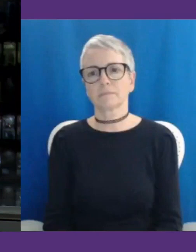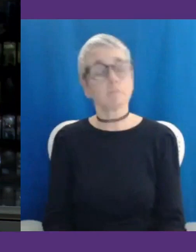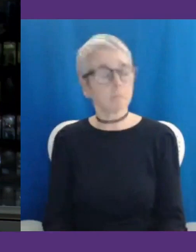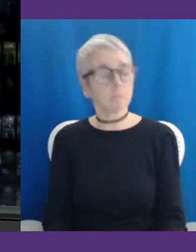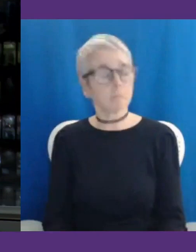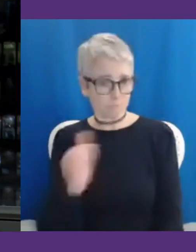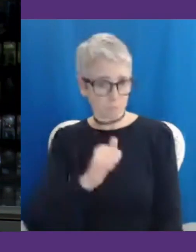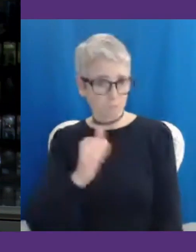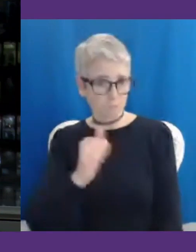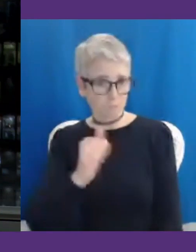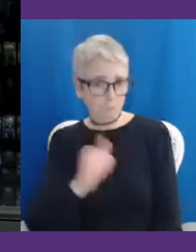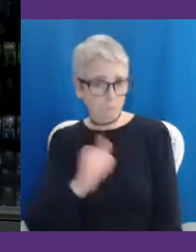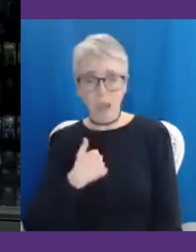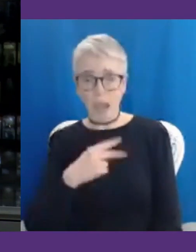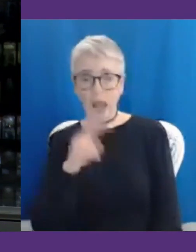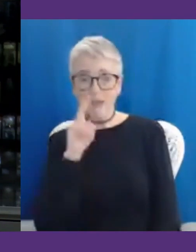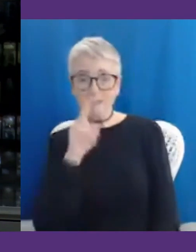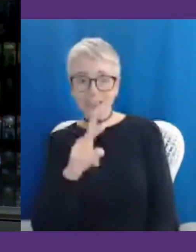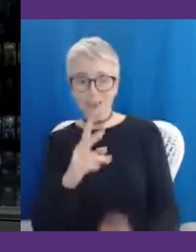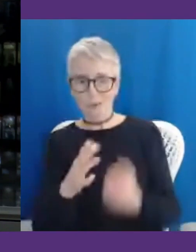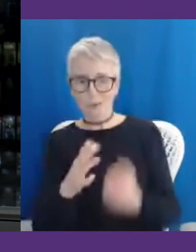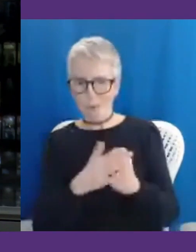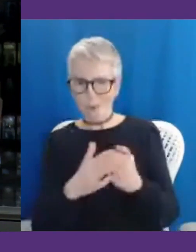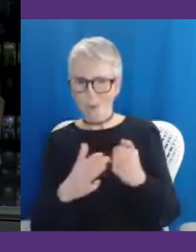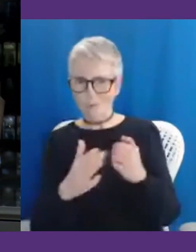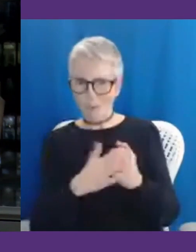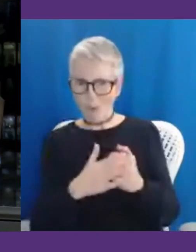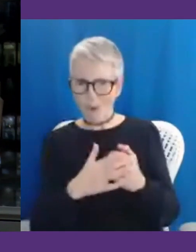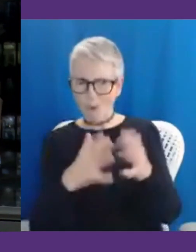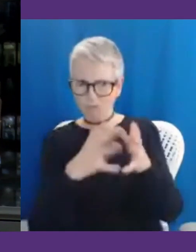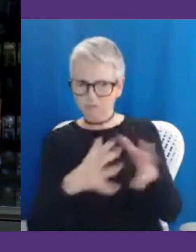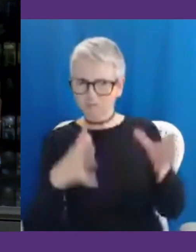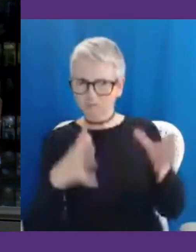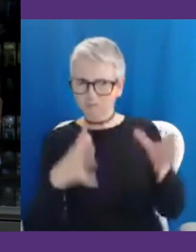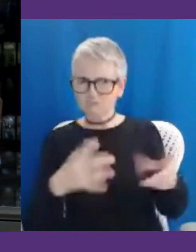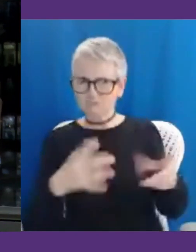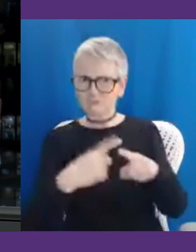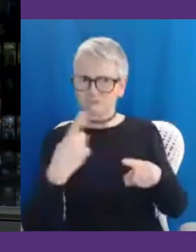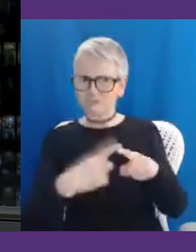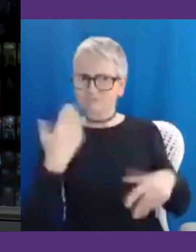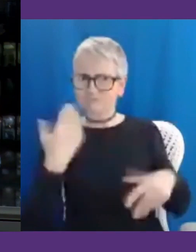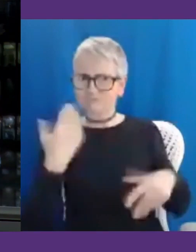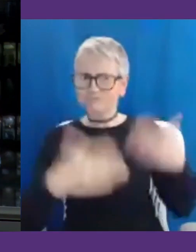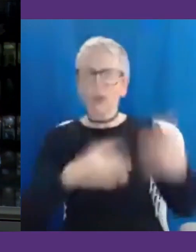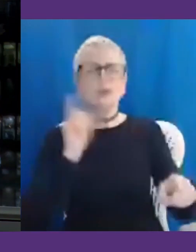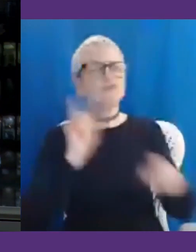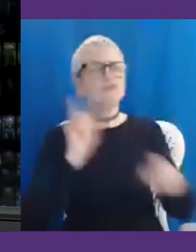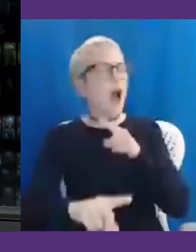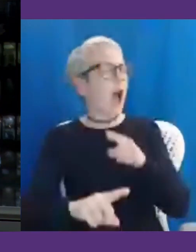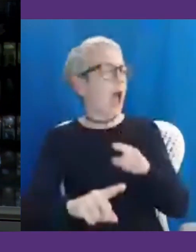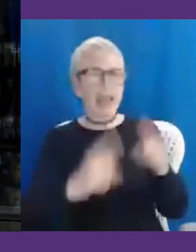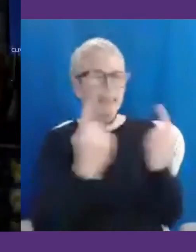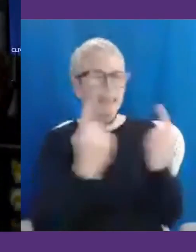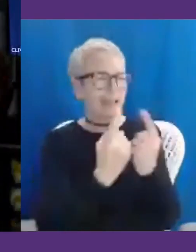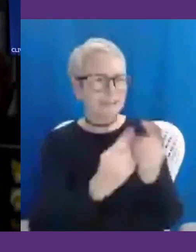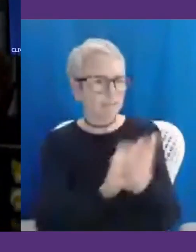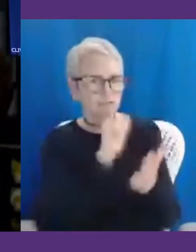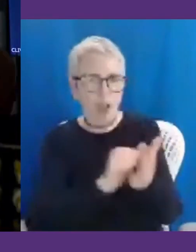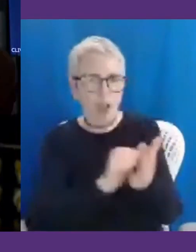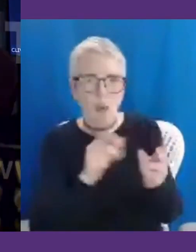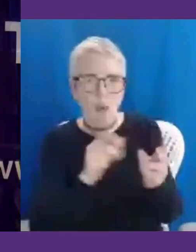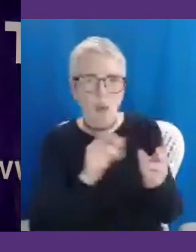trying to get those sorts of things right than there has been in the past. Cool. Sam, and are you positive with